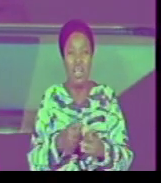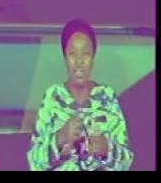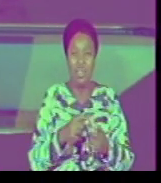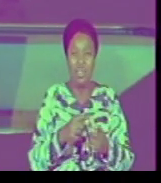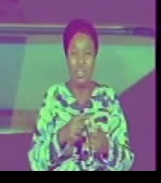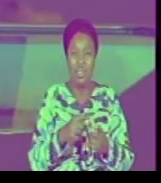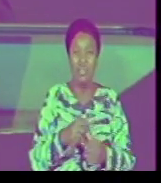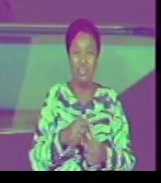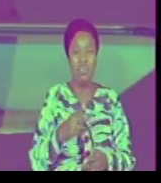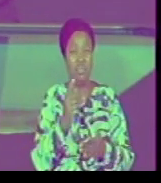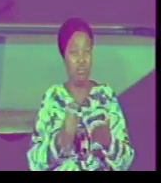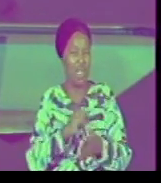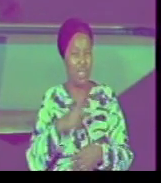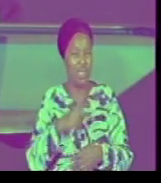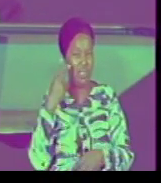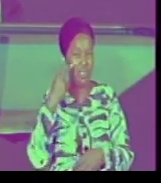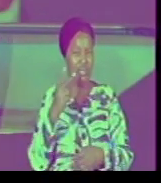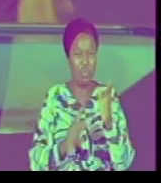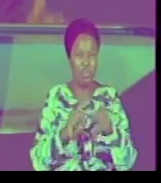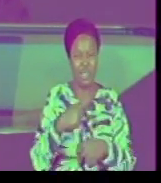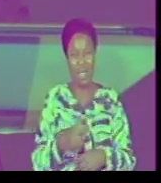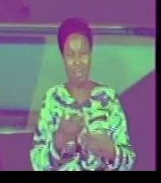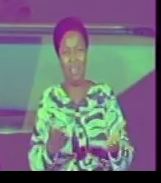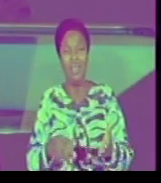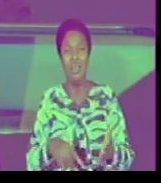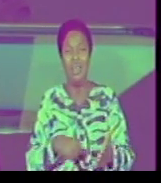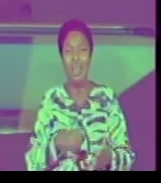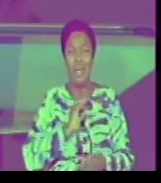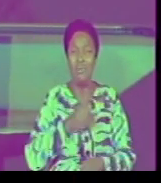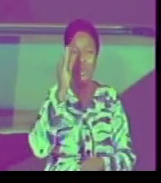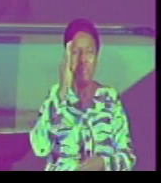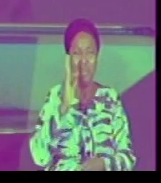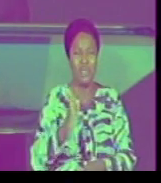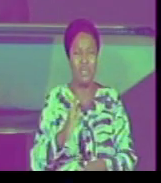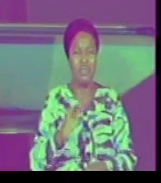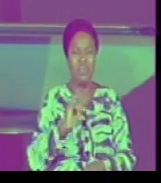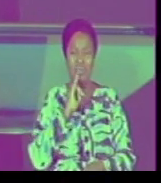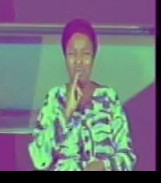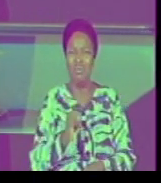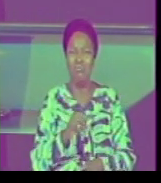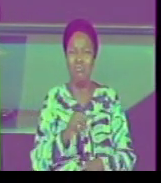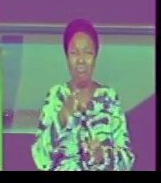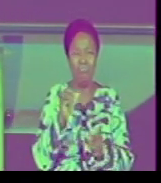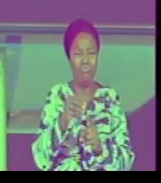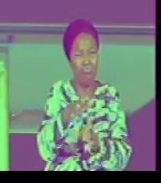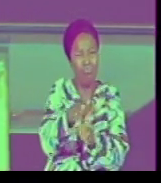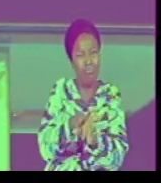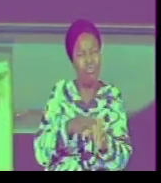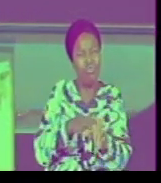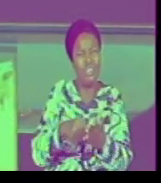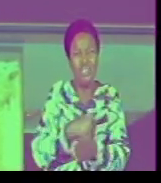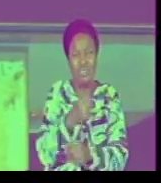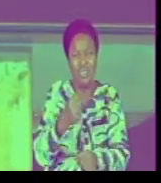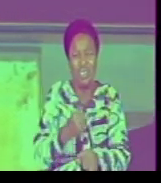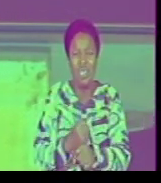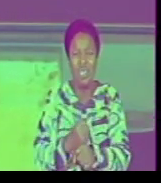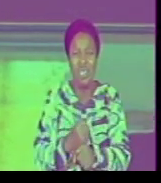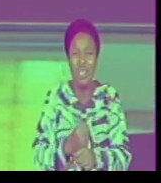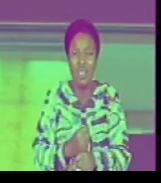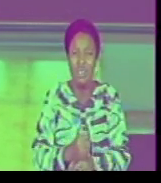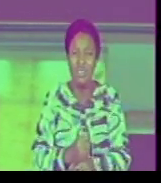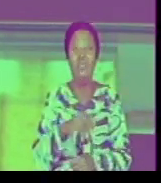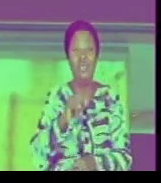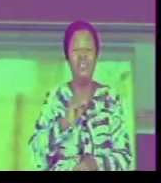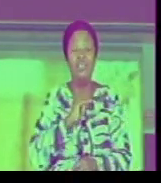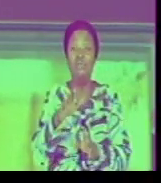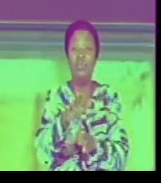be slow. Don't you look up here and see how old the pastor is? And so if he's slow and he's taking his time and he's